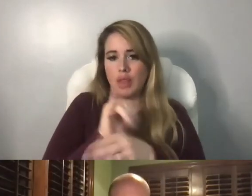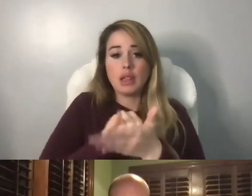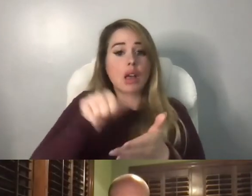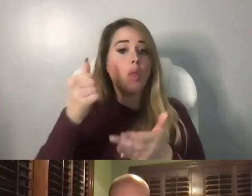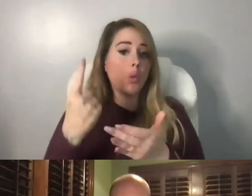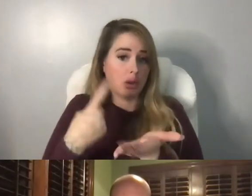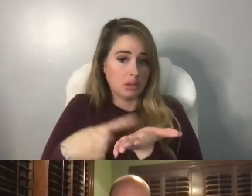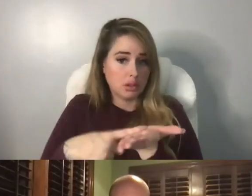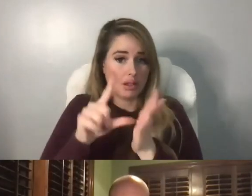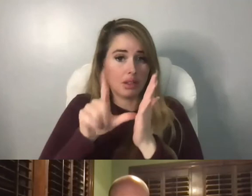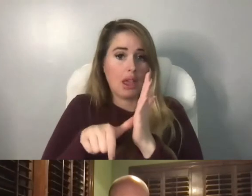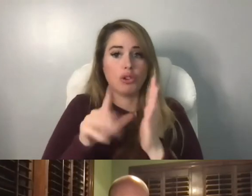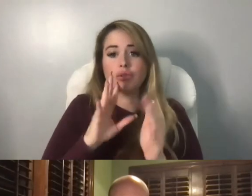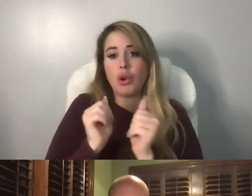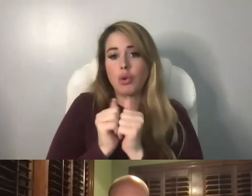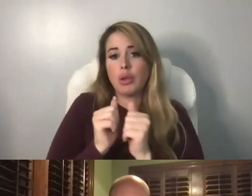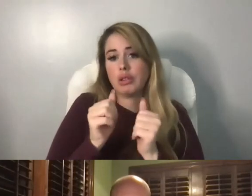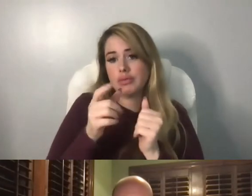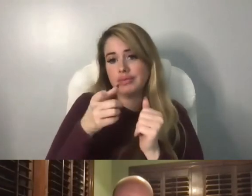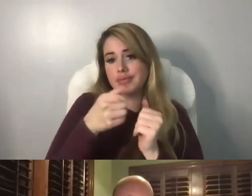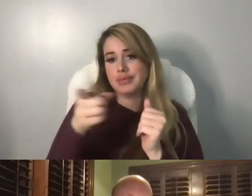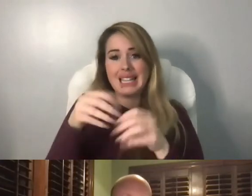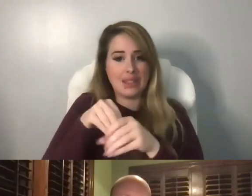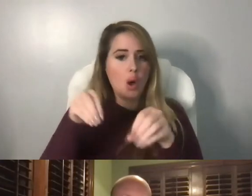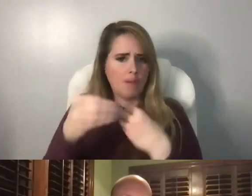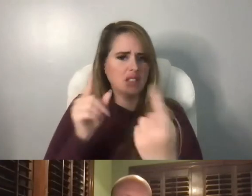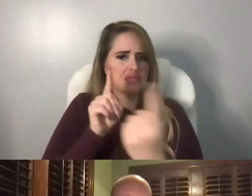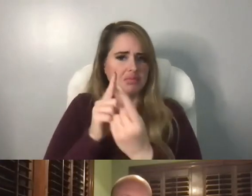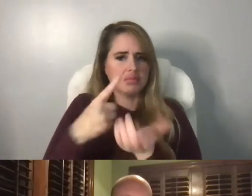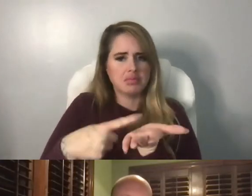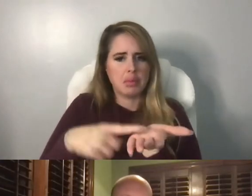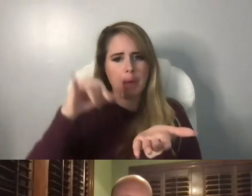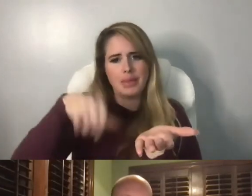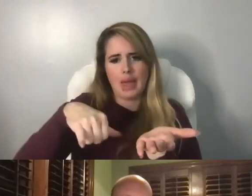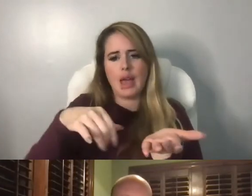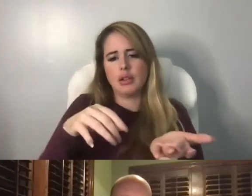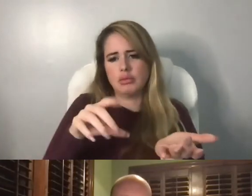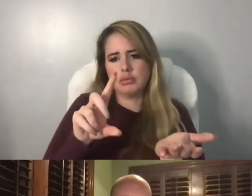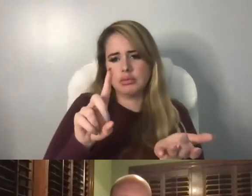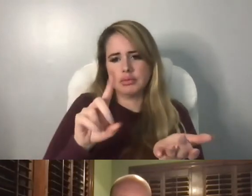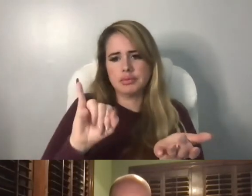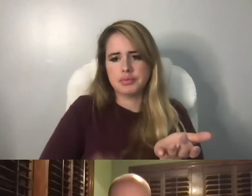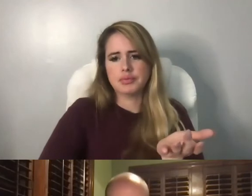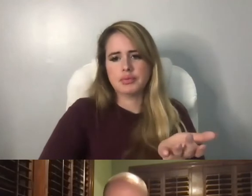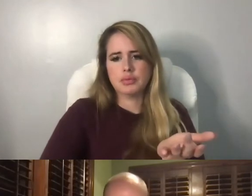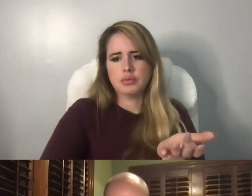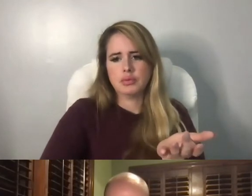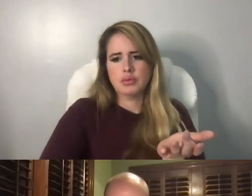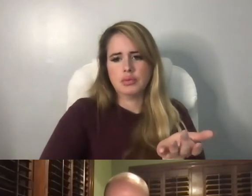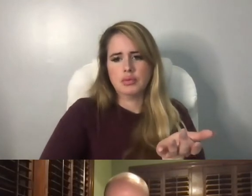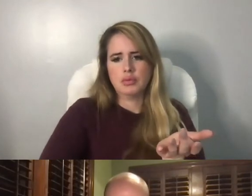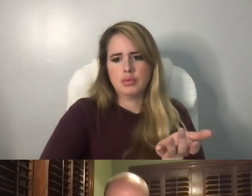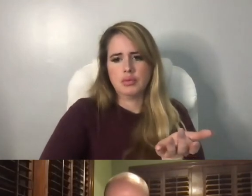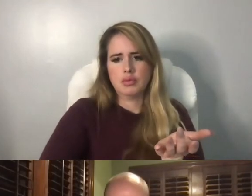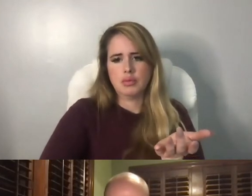talk just in the office about Dupatrin's contracture, but another interesting topic for discussion.